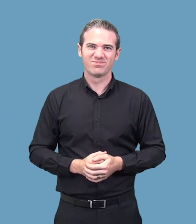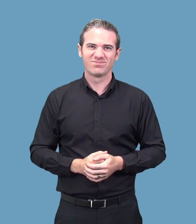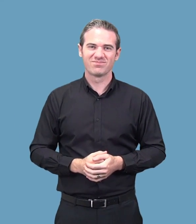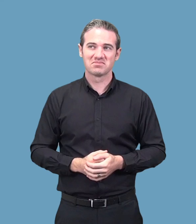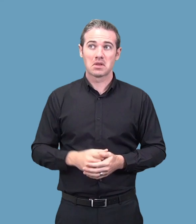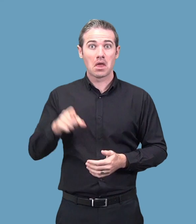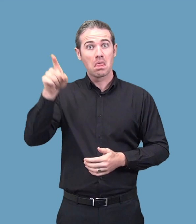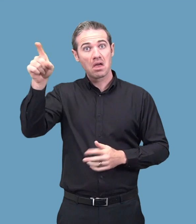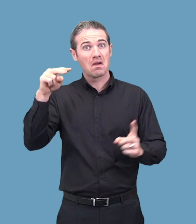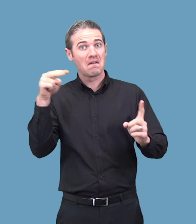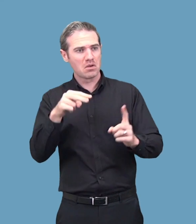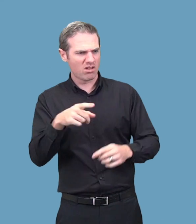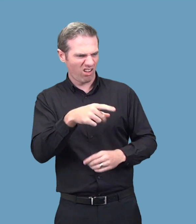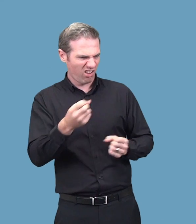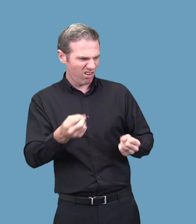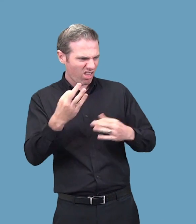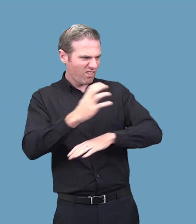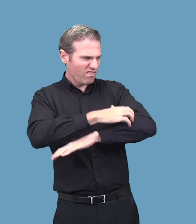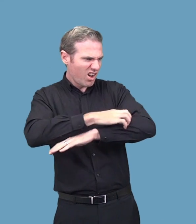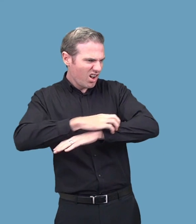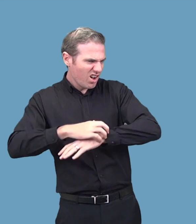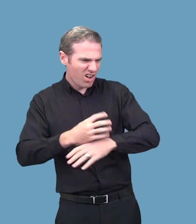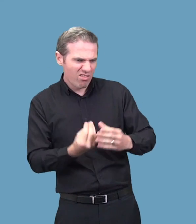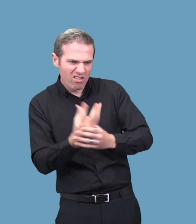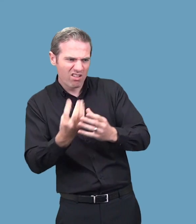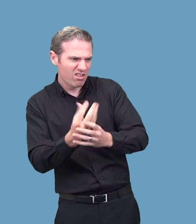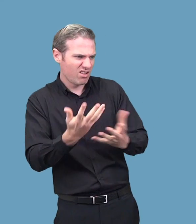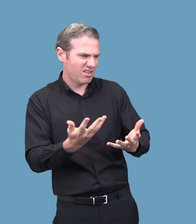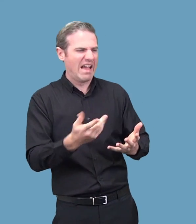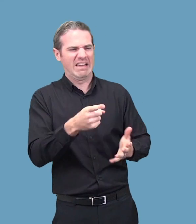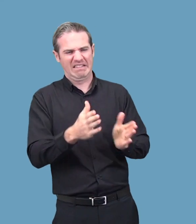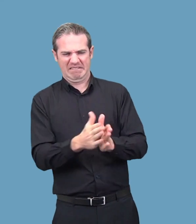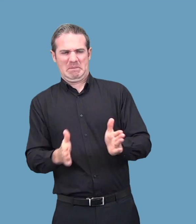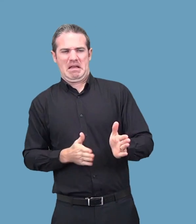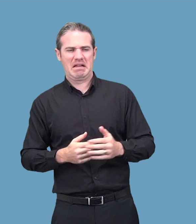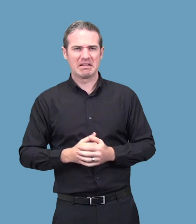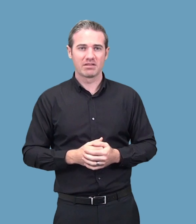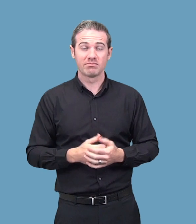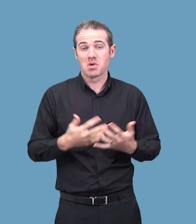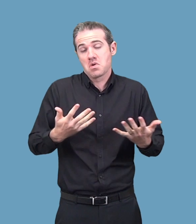communities and where the Aboriginal community sits in Australia today.